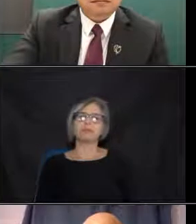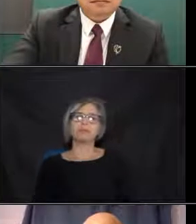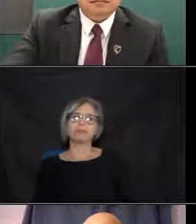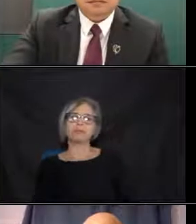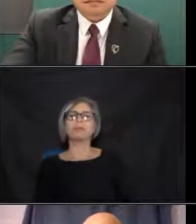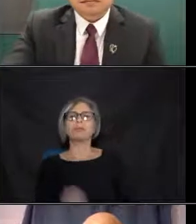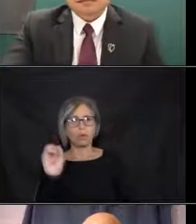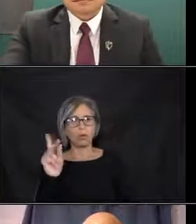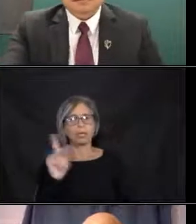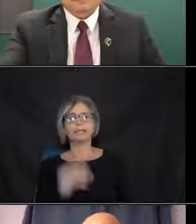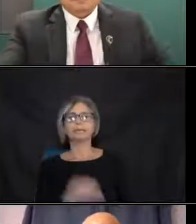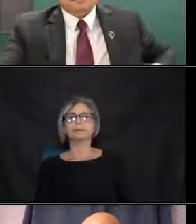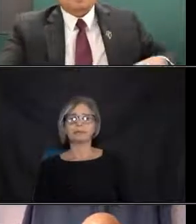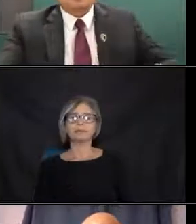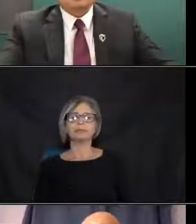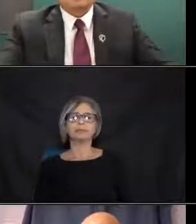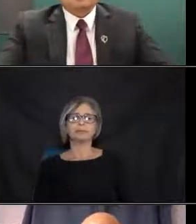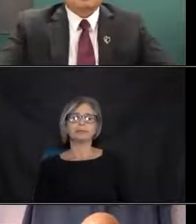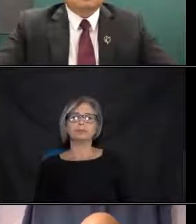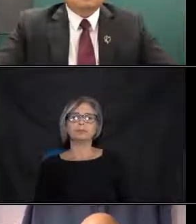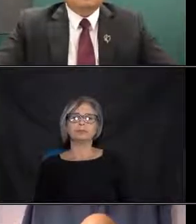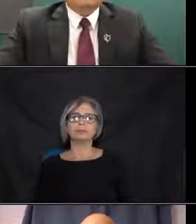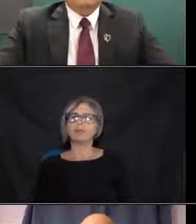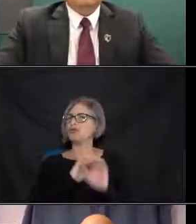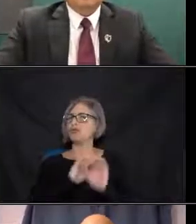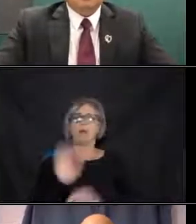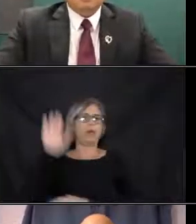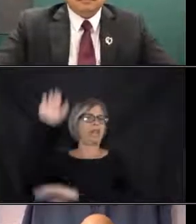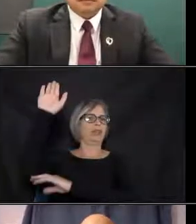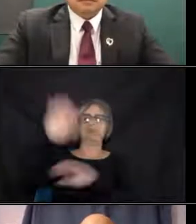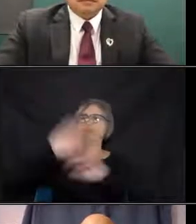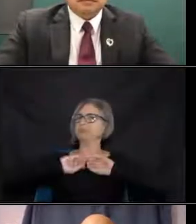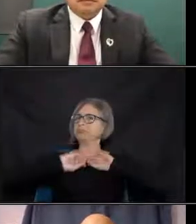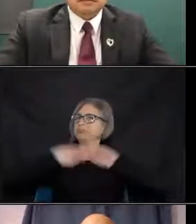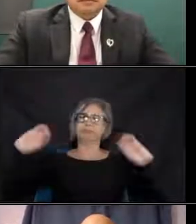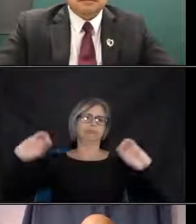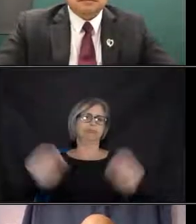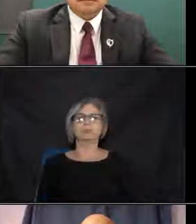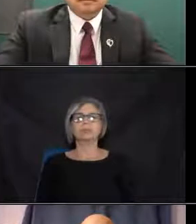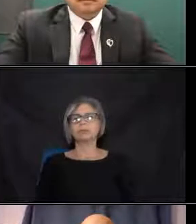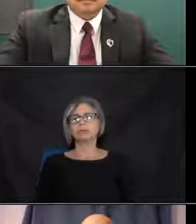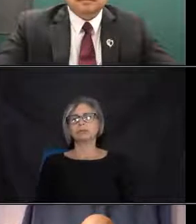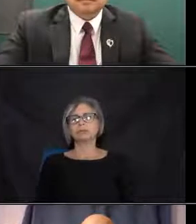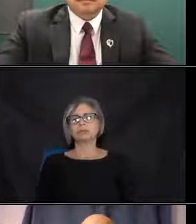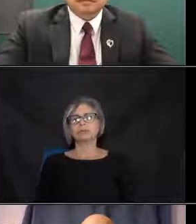All right. Questions and no raised hands. Okay.